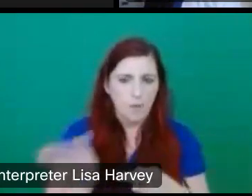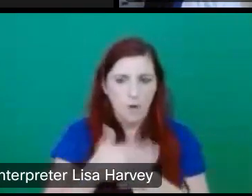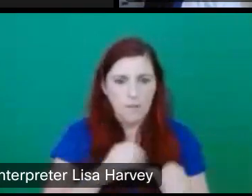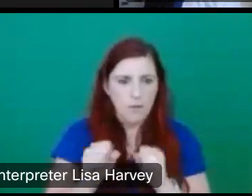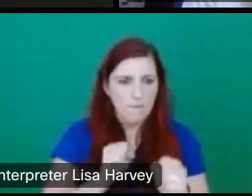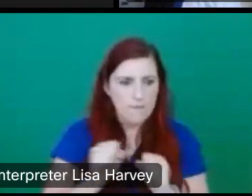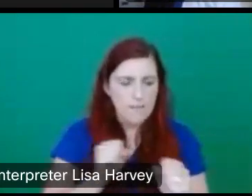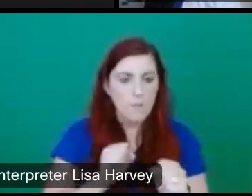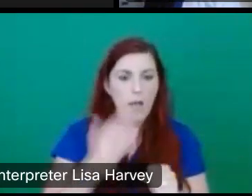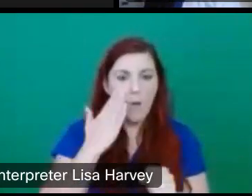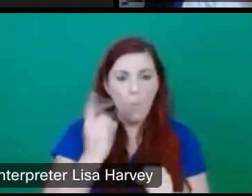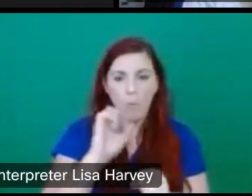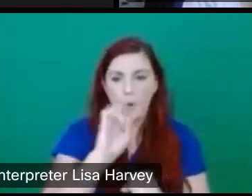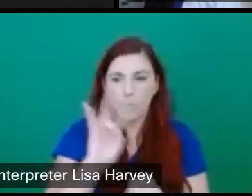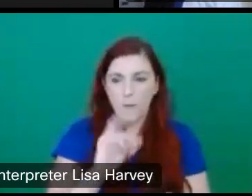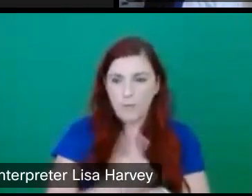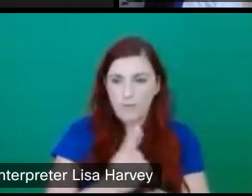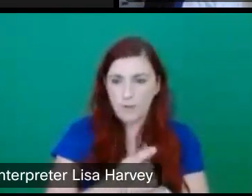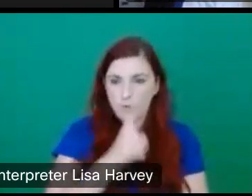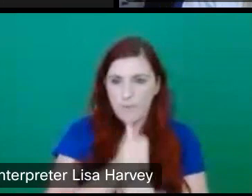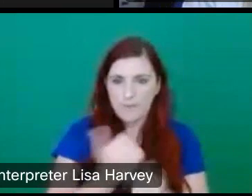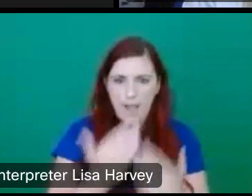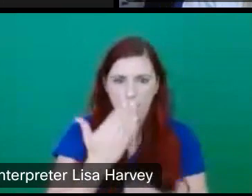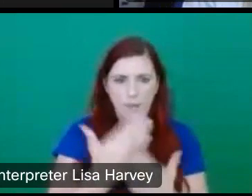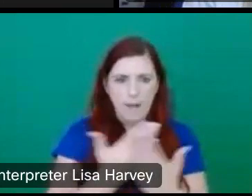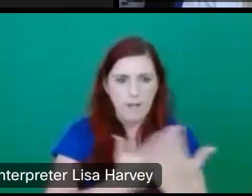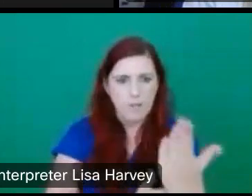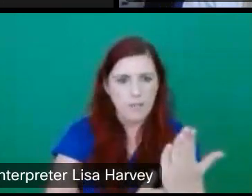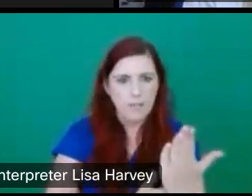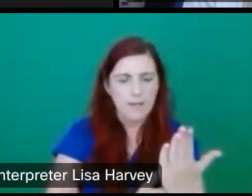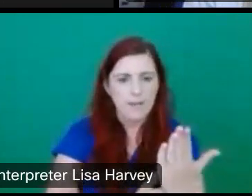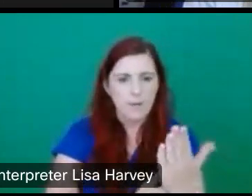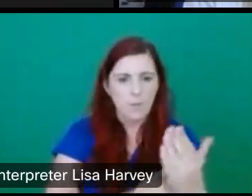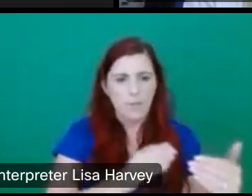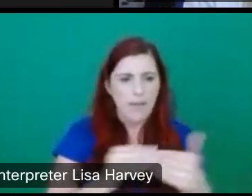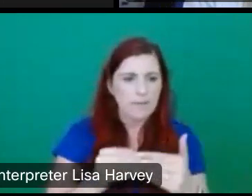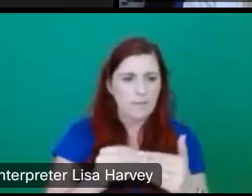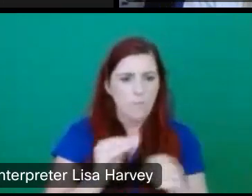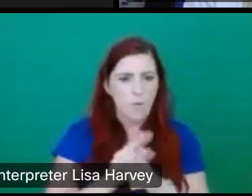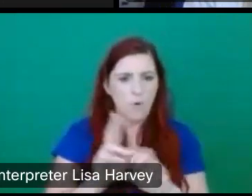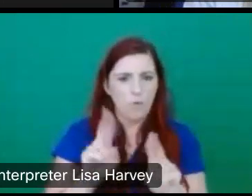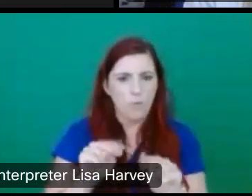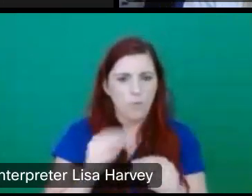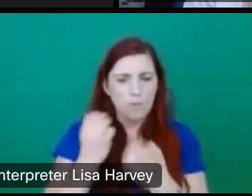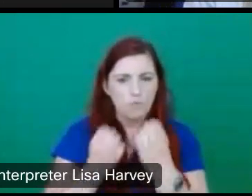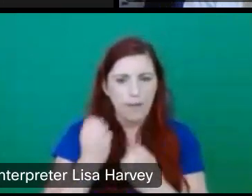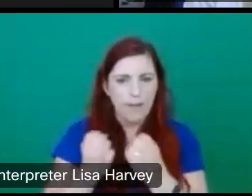And one of the questions there was, how does this legislation relate to pilot studies for new screening services? I know we've got the 3 screening services within the